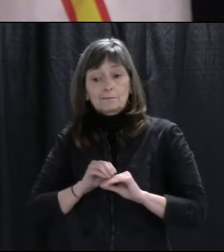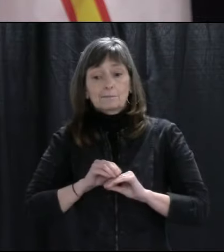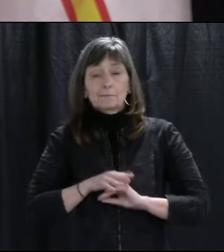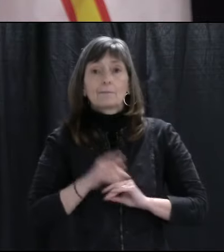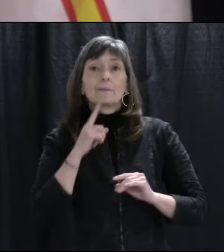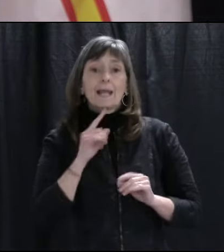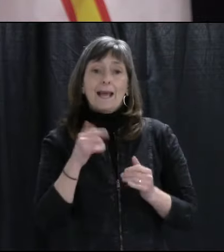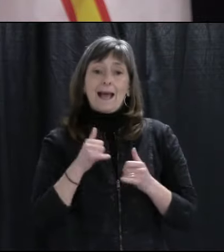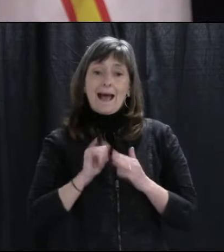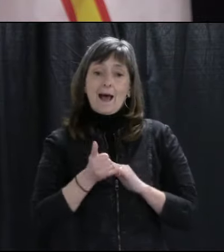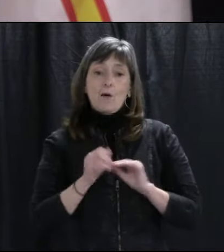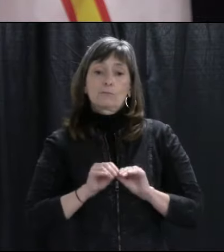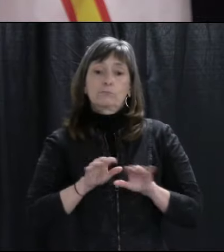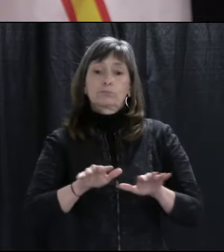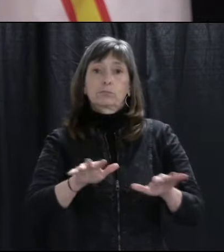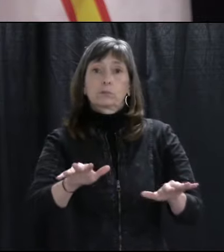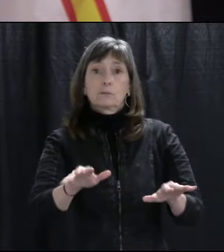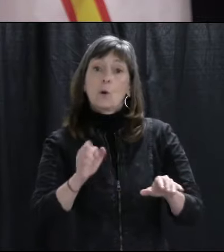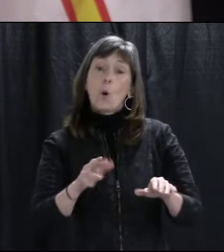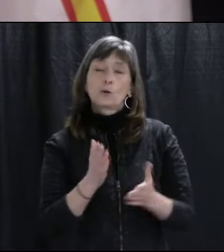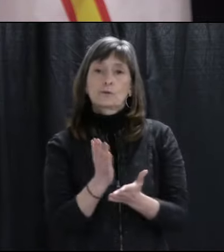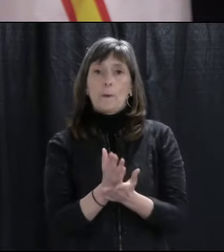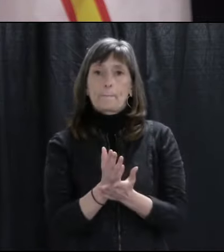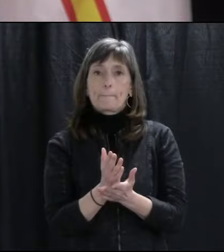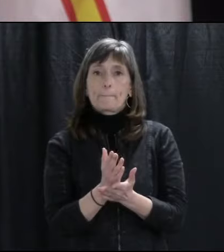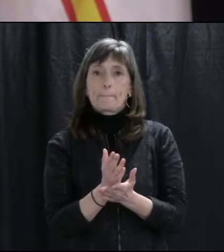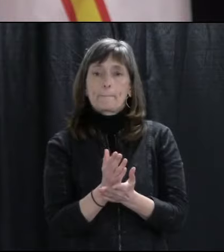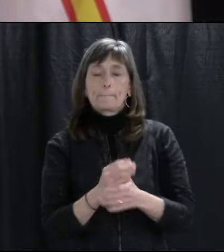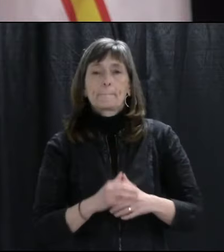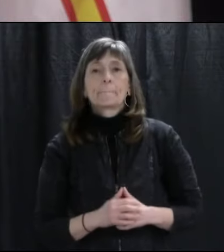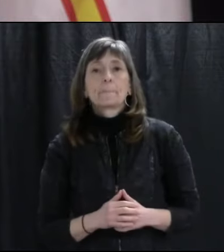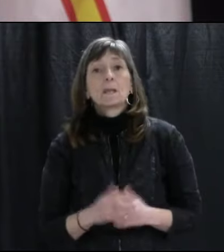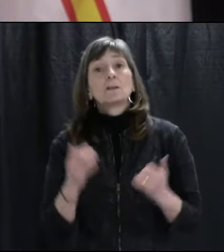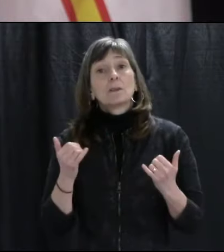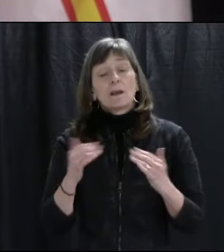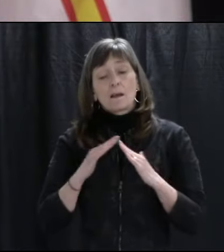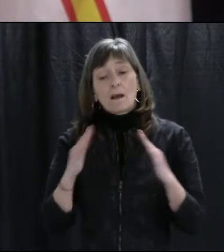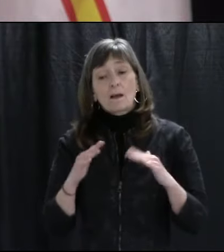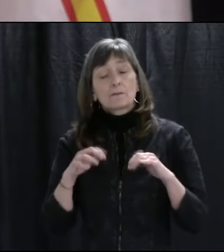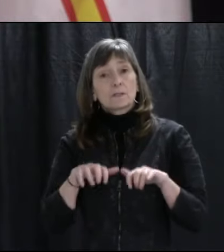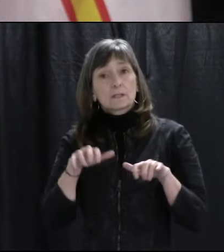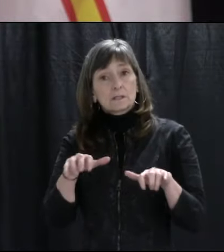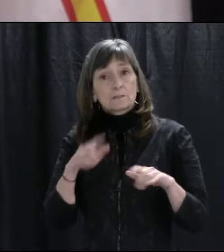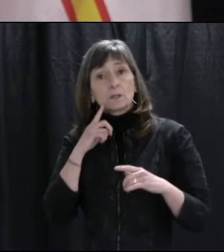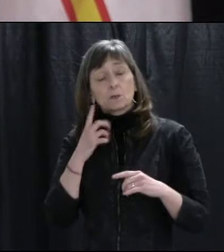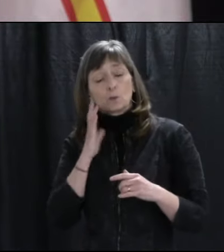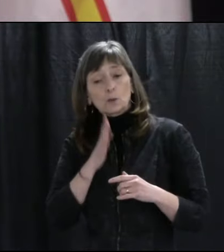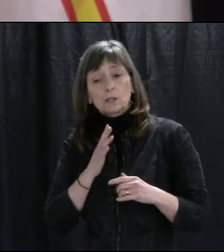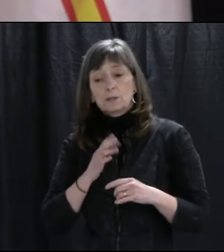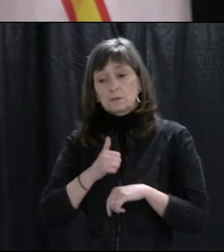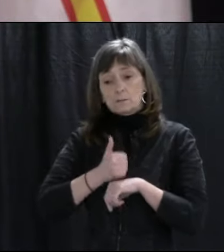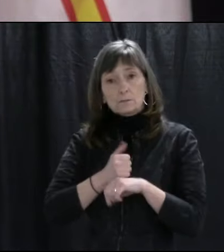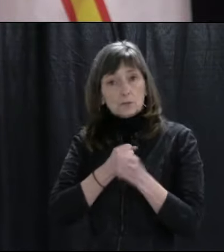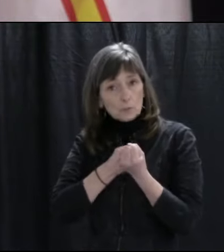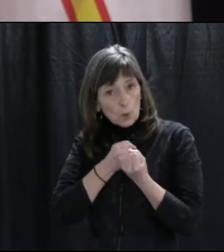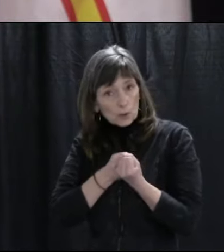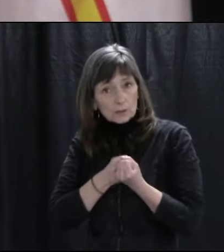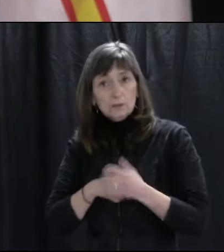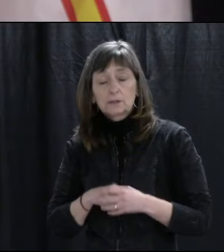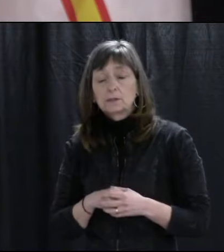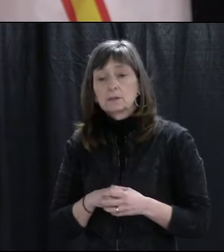COVID-19. Today's opening of the House of Assembly is once again putting supports in place, both socially and economically, that will impact